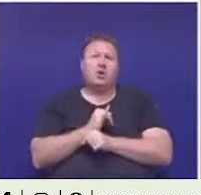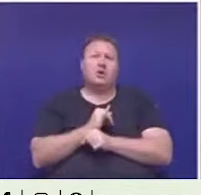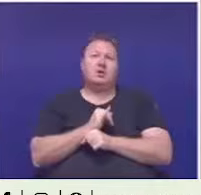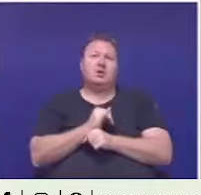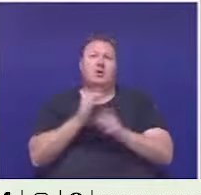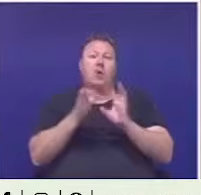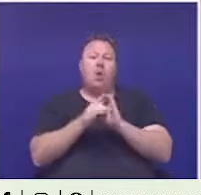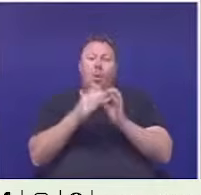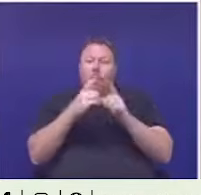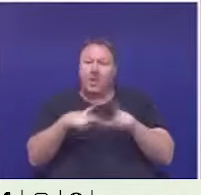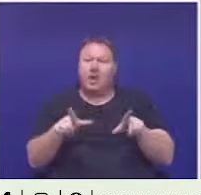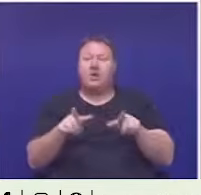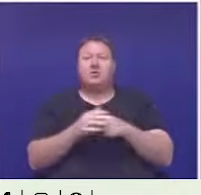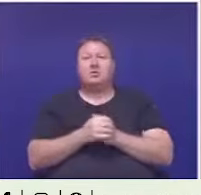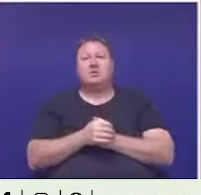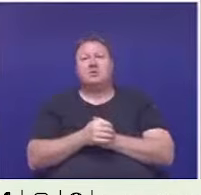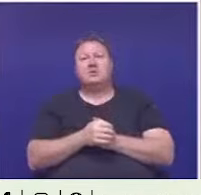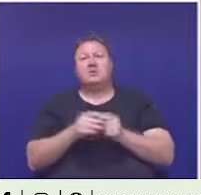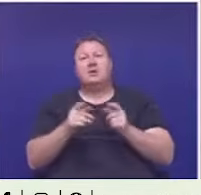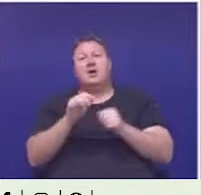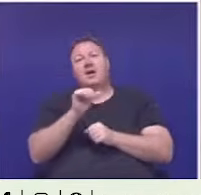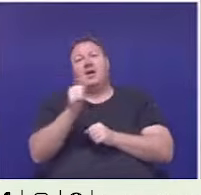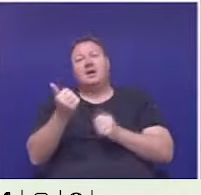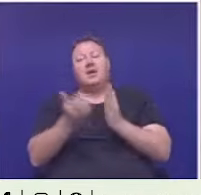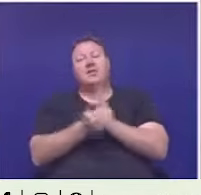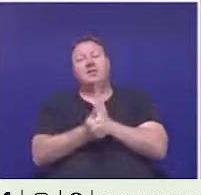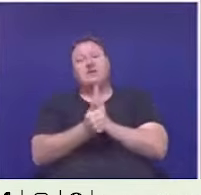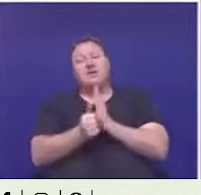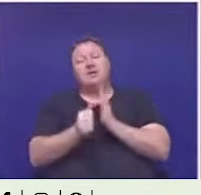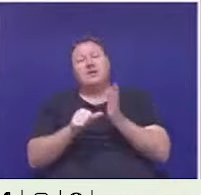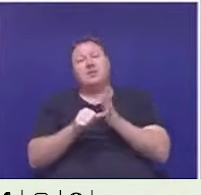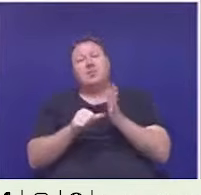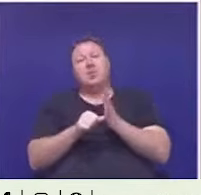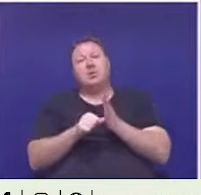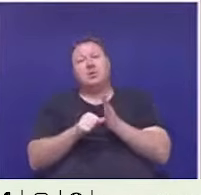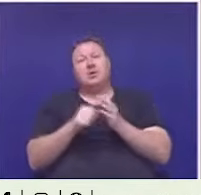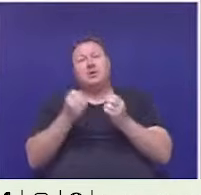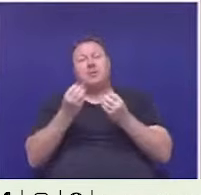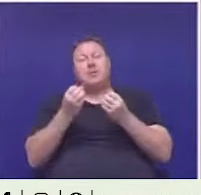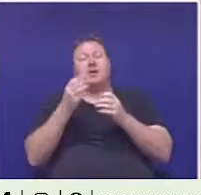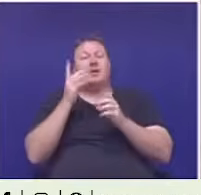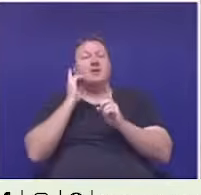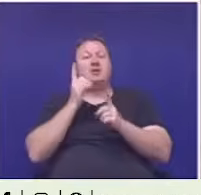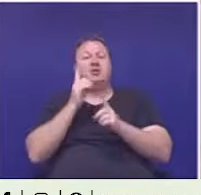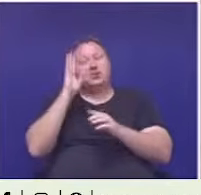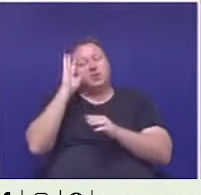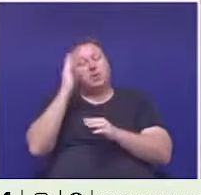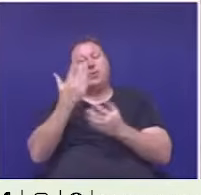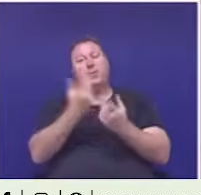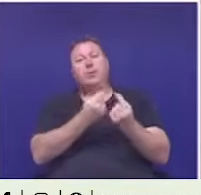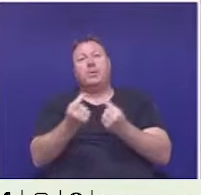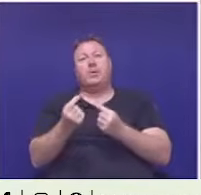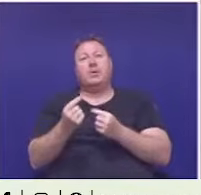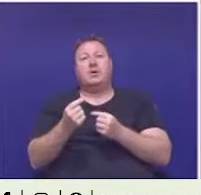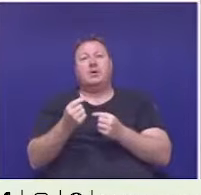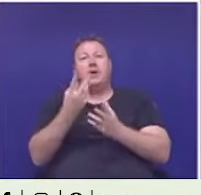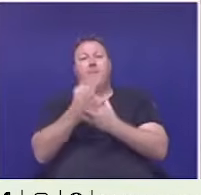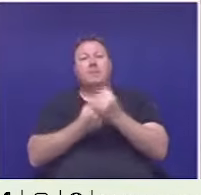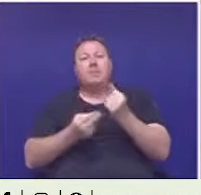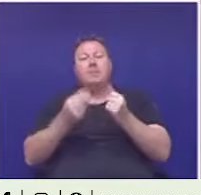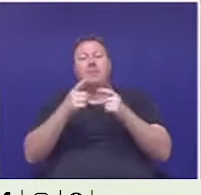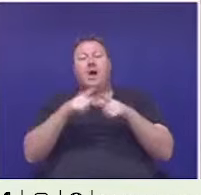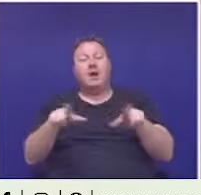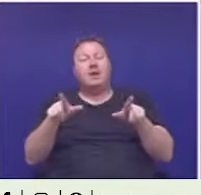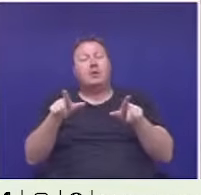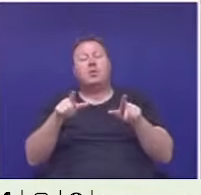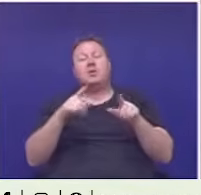their home language. Also, another skill that is really important. Many teachers don't know how to do this, but bilingual teaching is